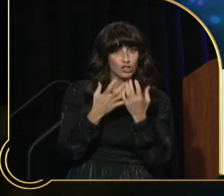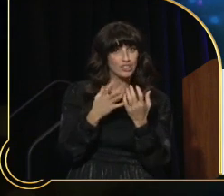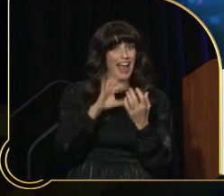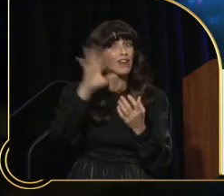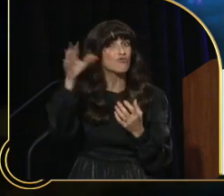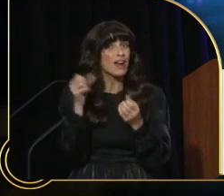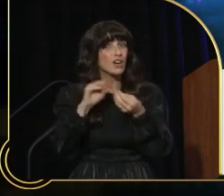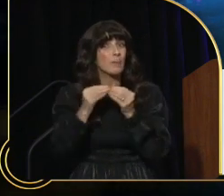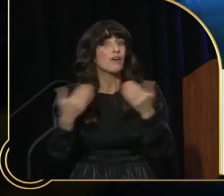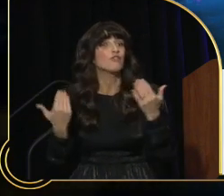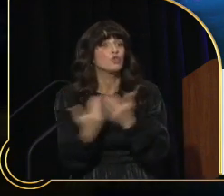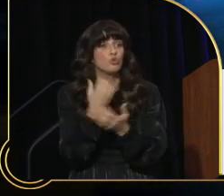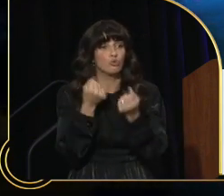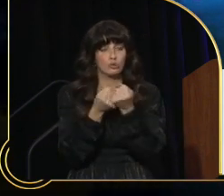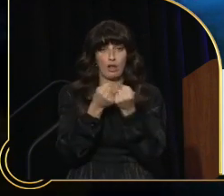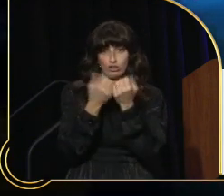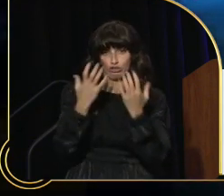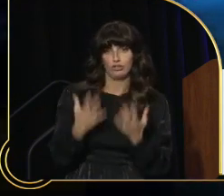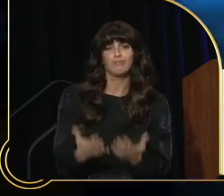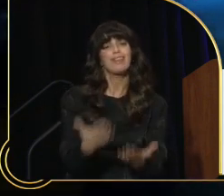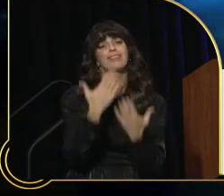sponsors. Thank you very much.